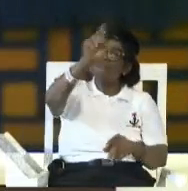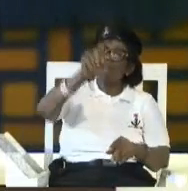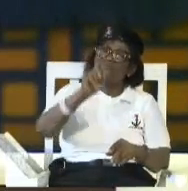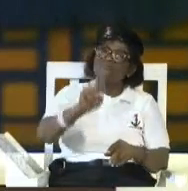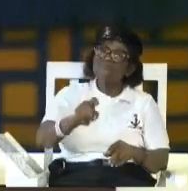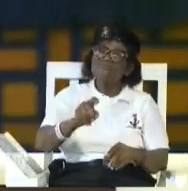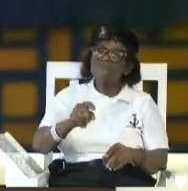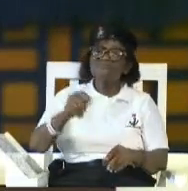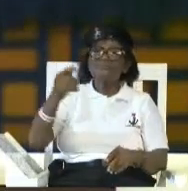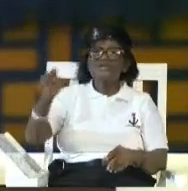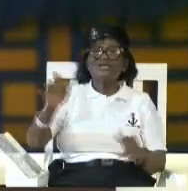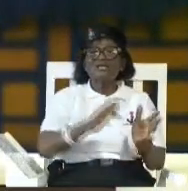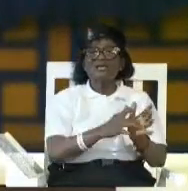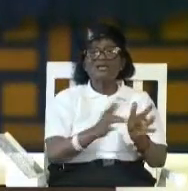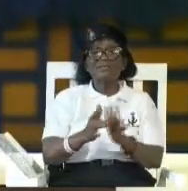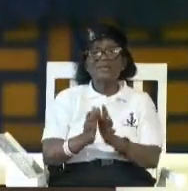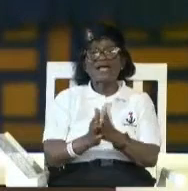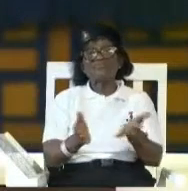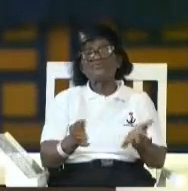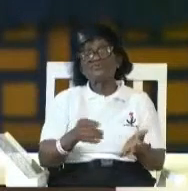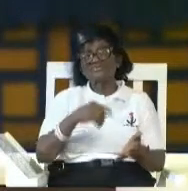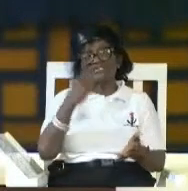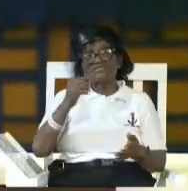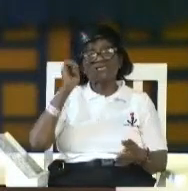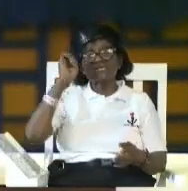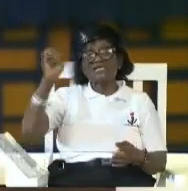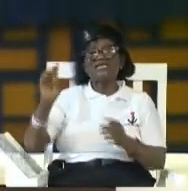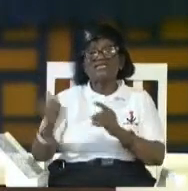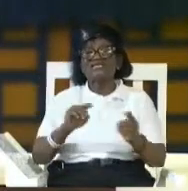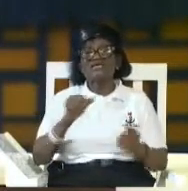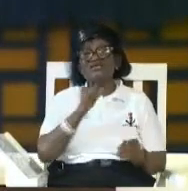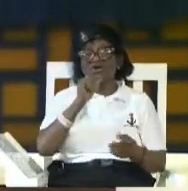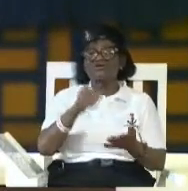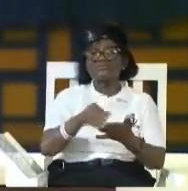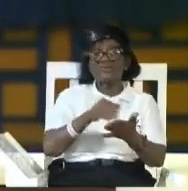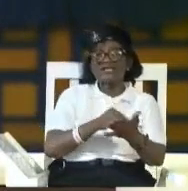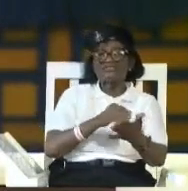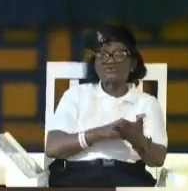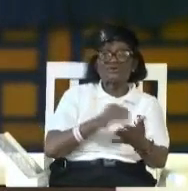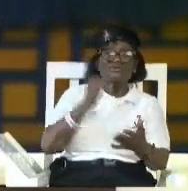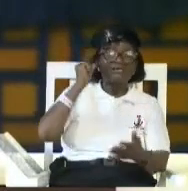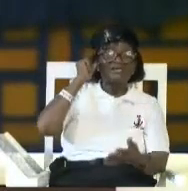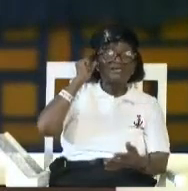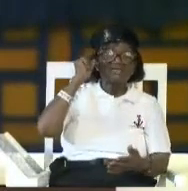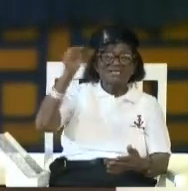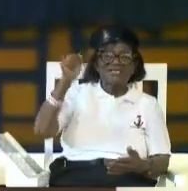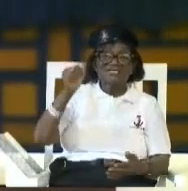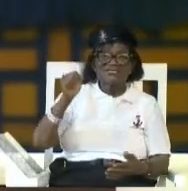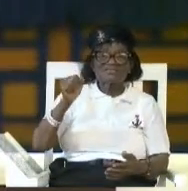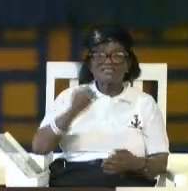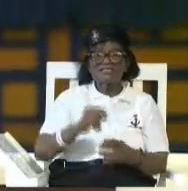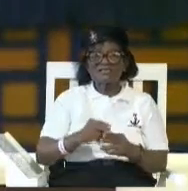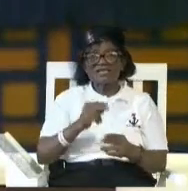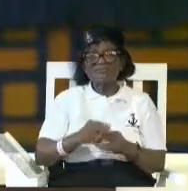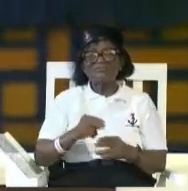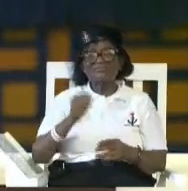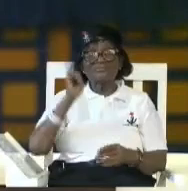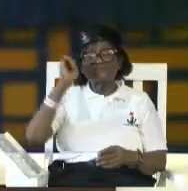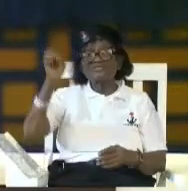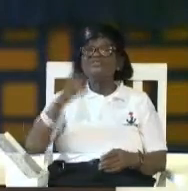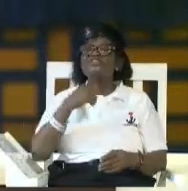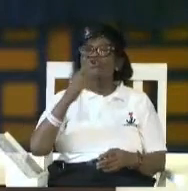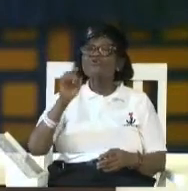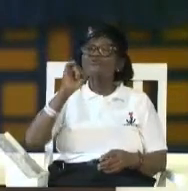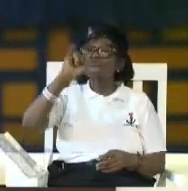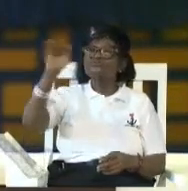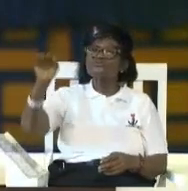The Bible says Jesus didn't speak, didn't mention a name. He said back to John, I will